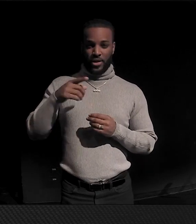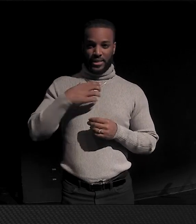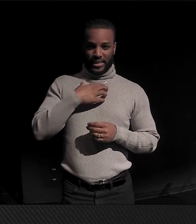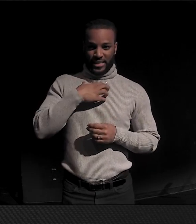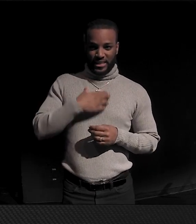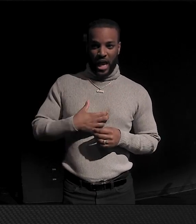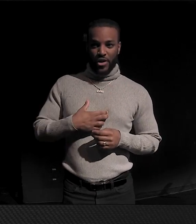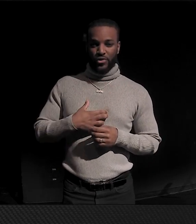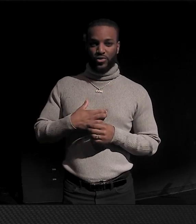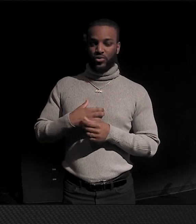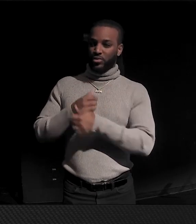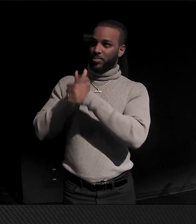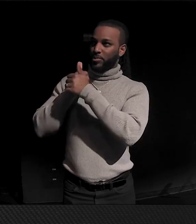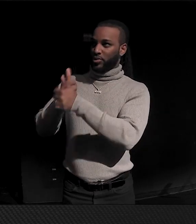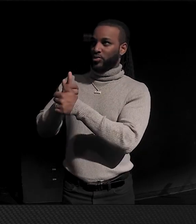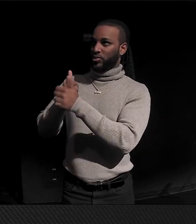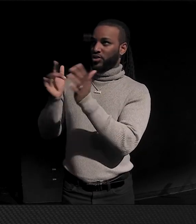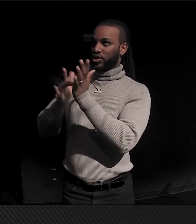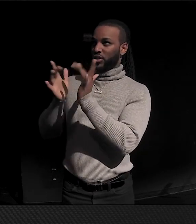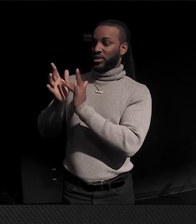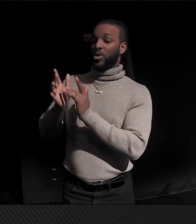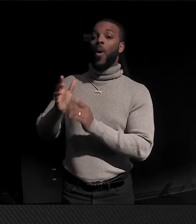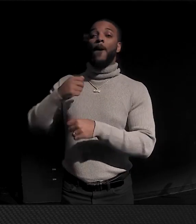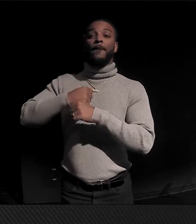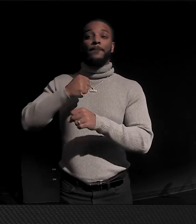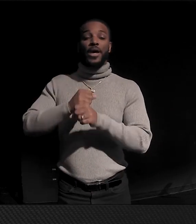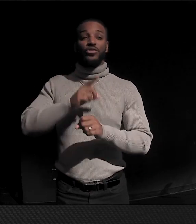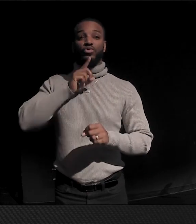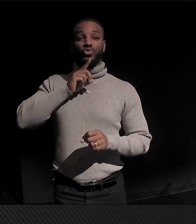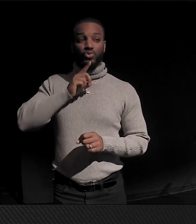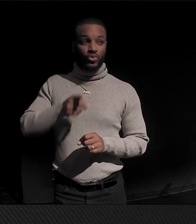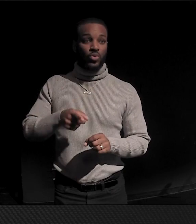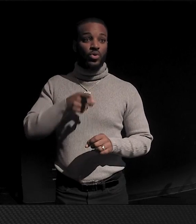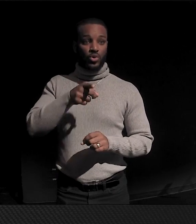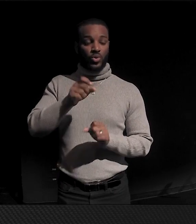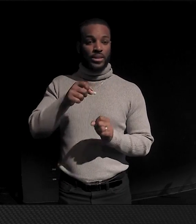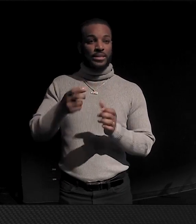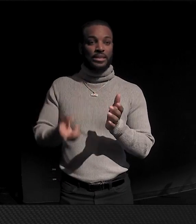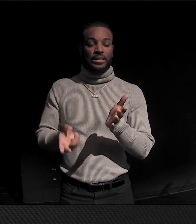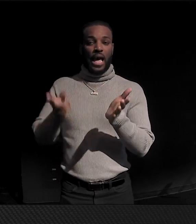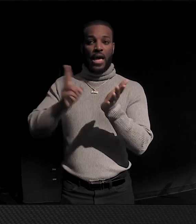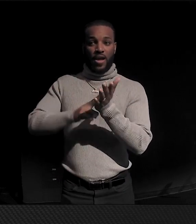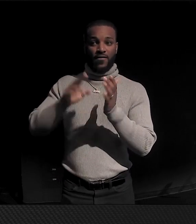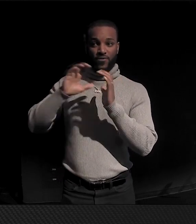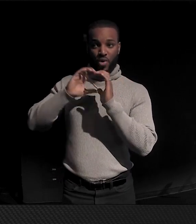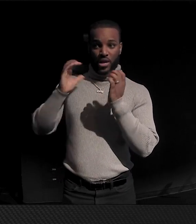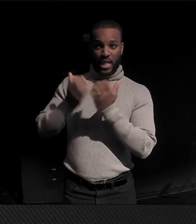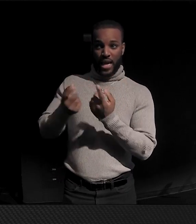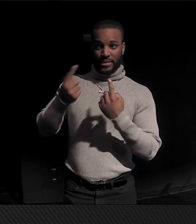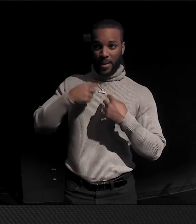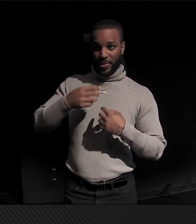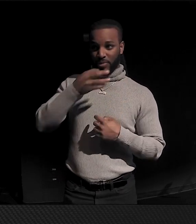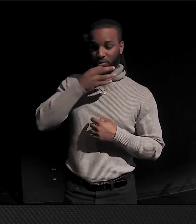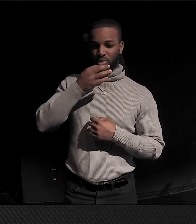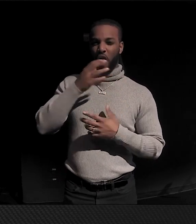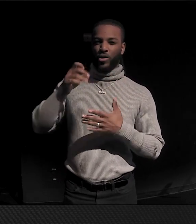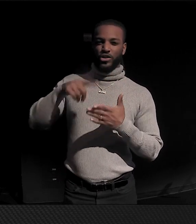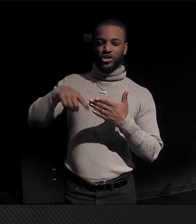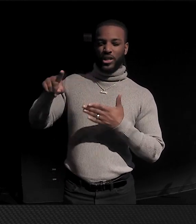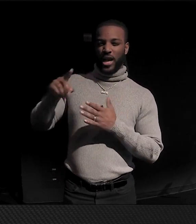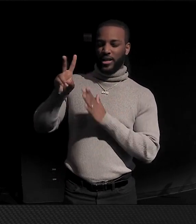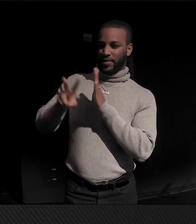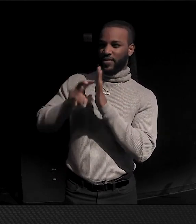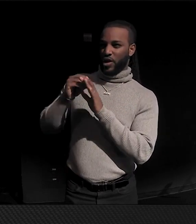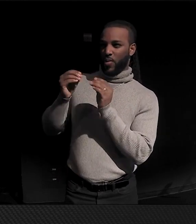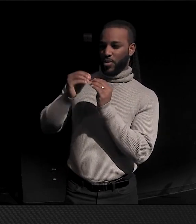to pursue Jesus. So make sure you can sign up for a class coming up, but I want you to check out this video with